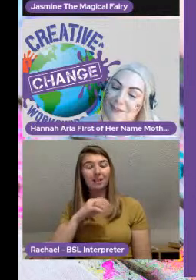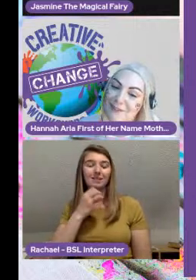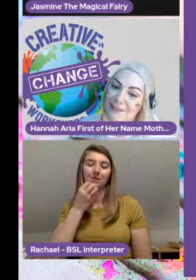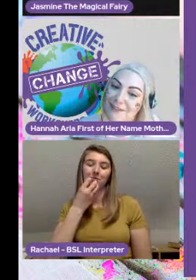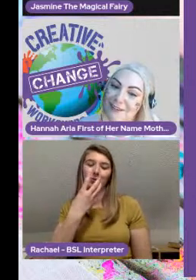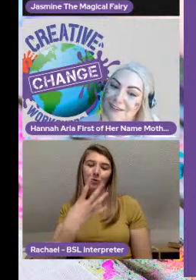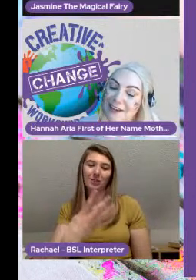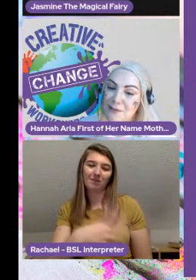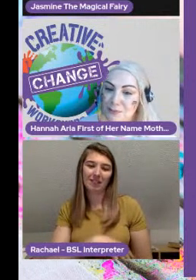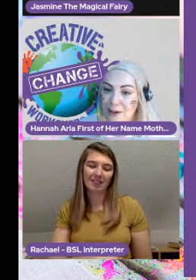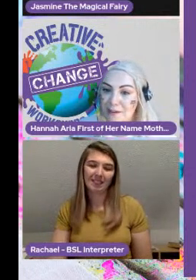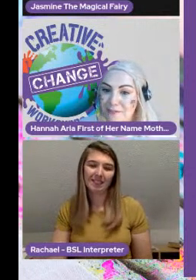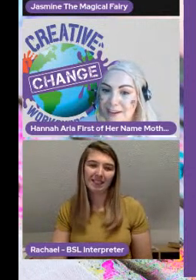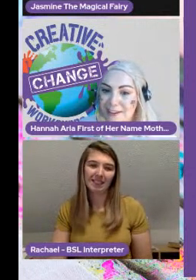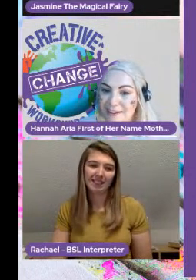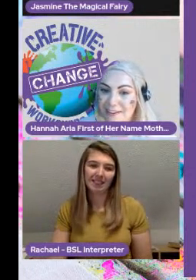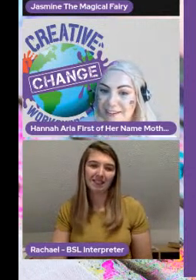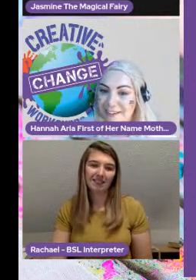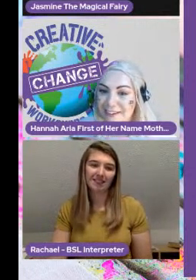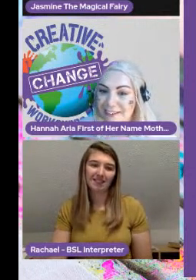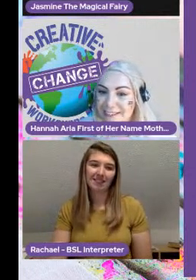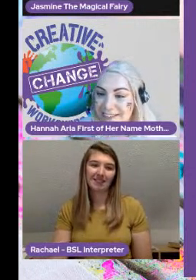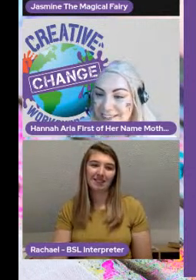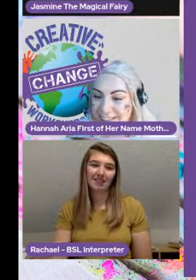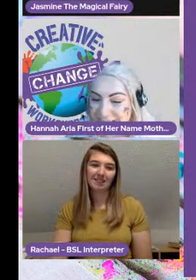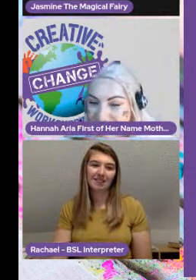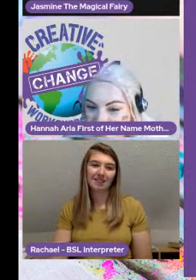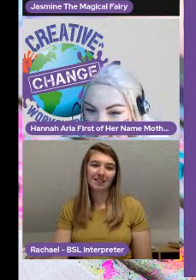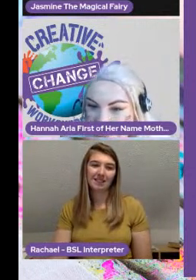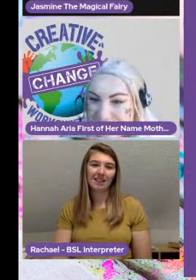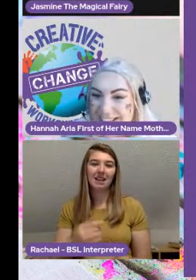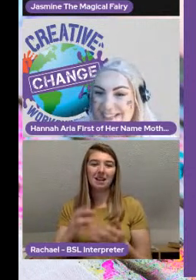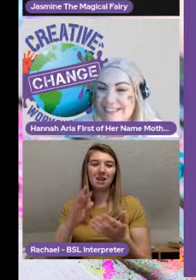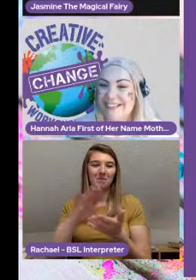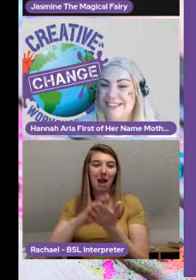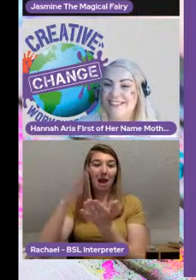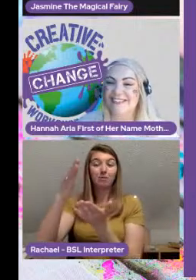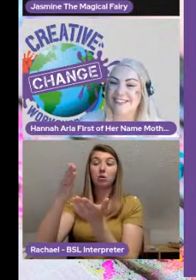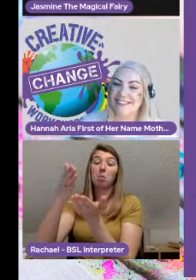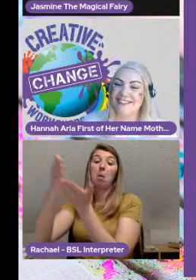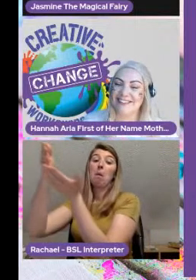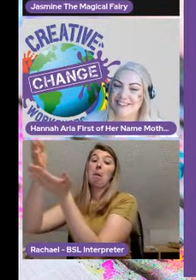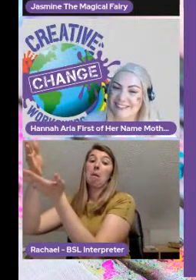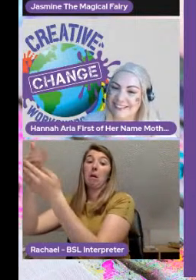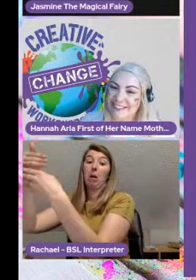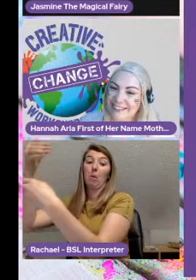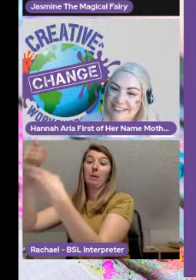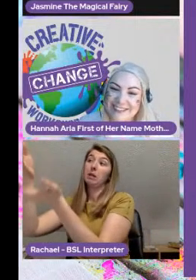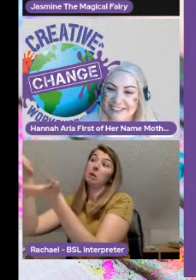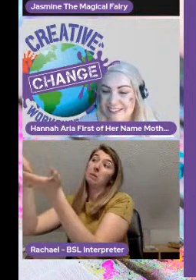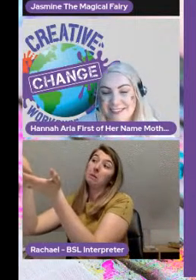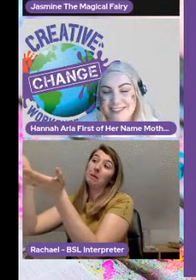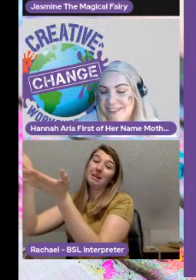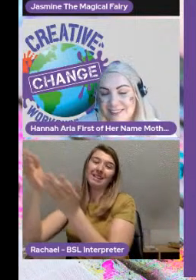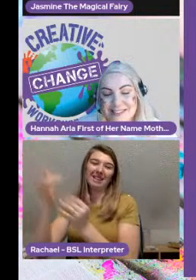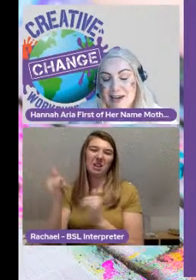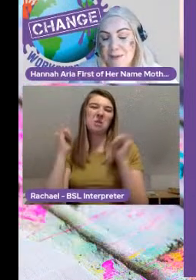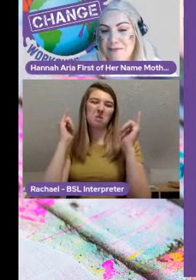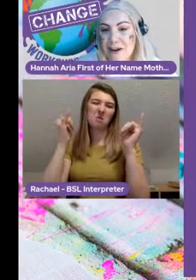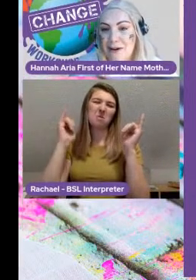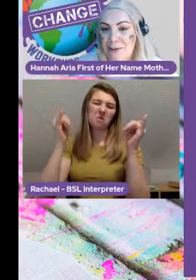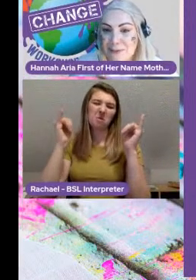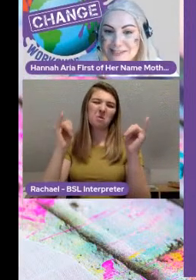Beautiful. I mean, I'm holding that. That was worth it. Holding my laptop out the window. I mean, what a crazy Friday night,